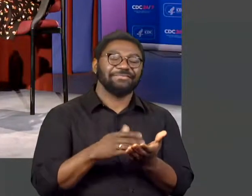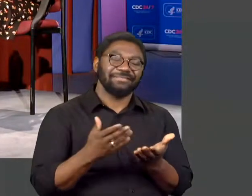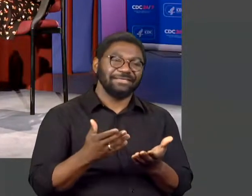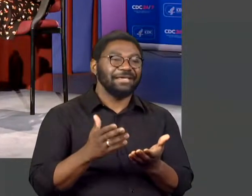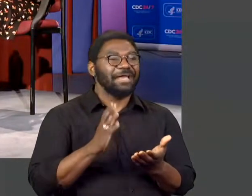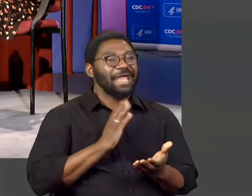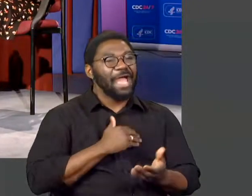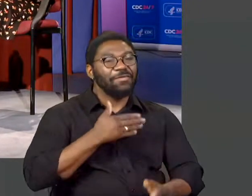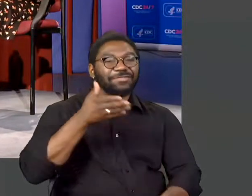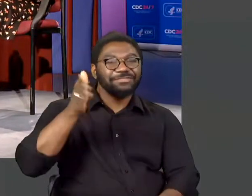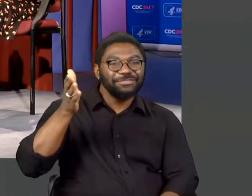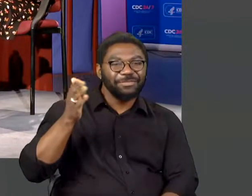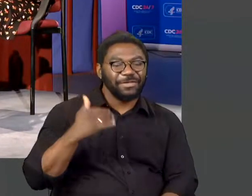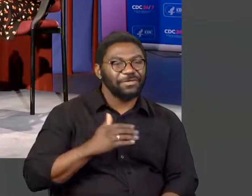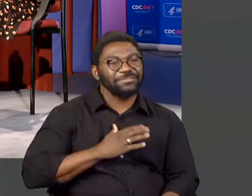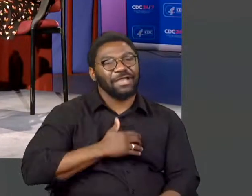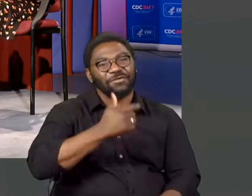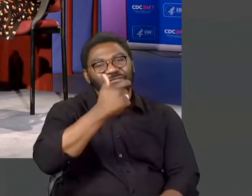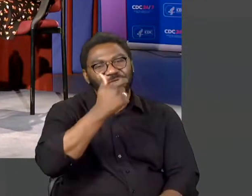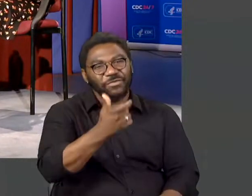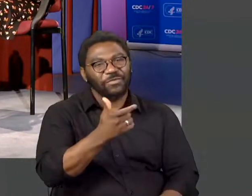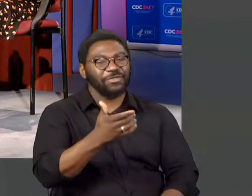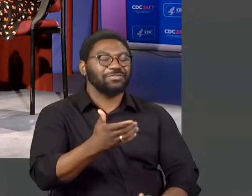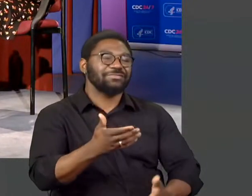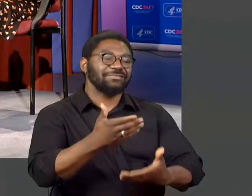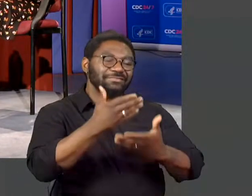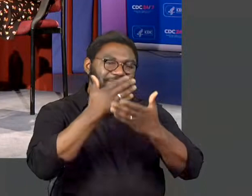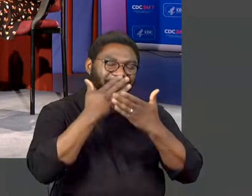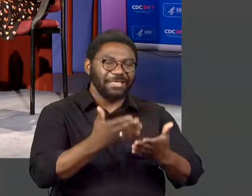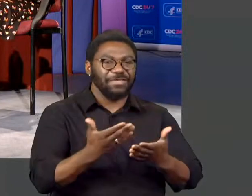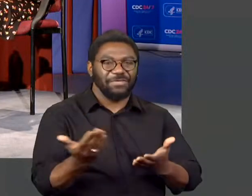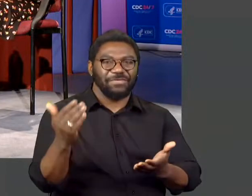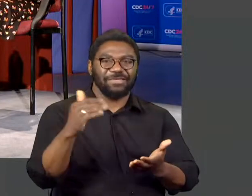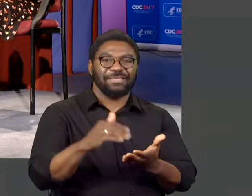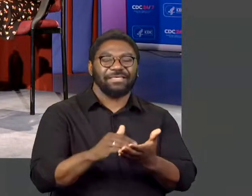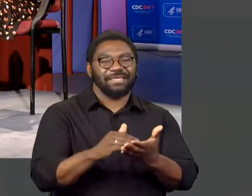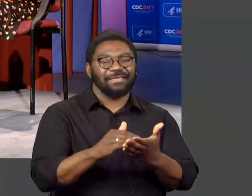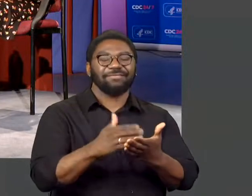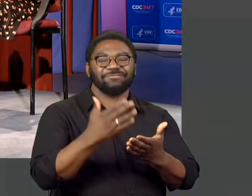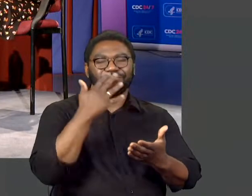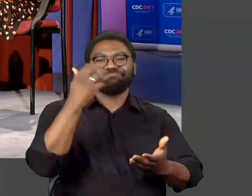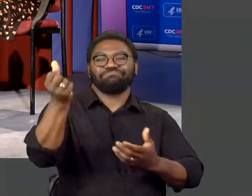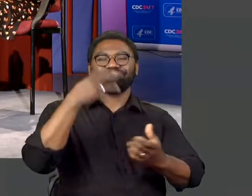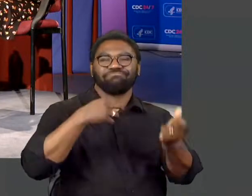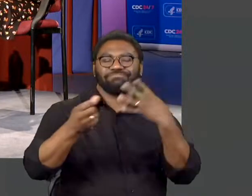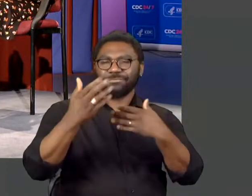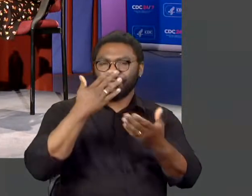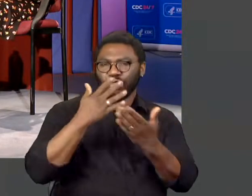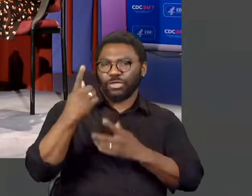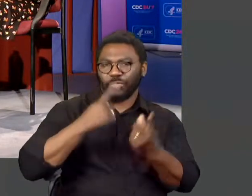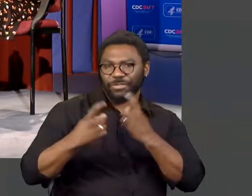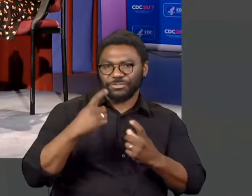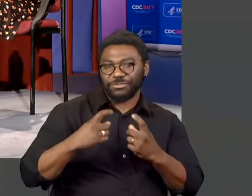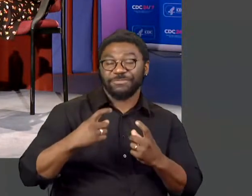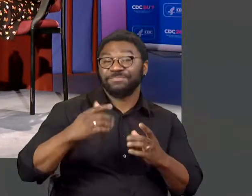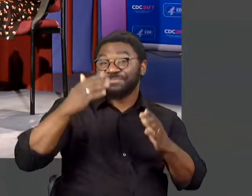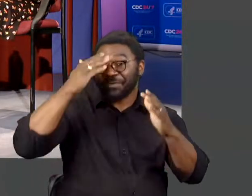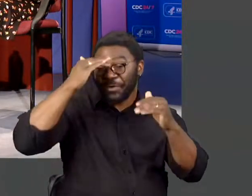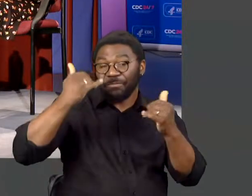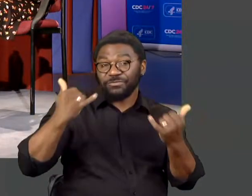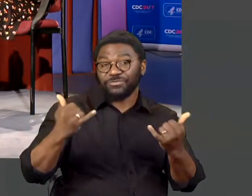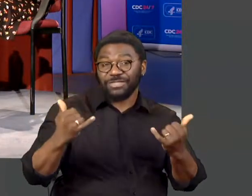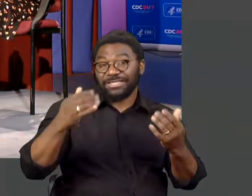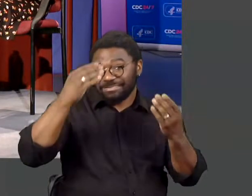our speakers and our viewers who are tuning in and sending such thoughtful questions. I hope you found today's information